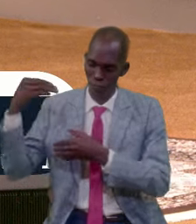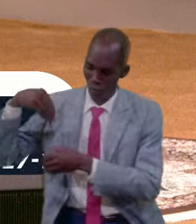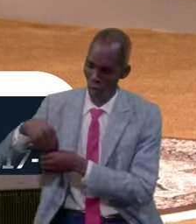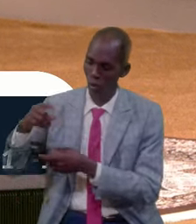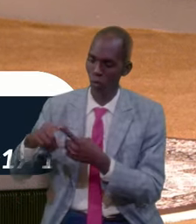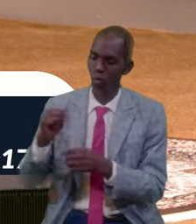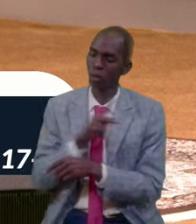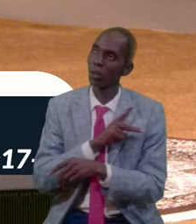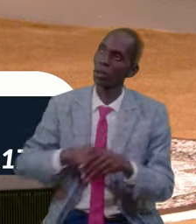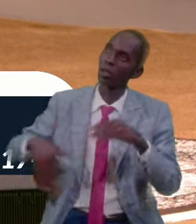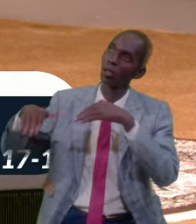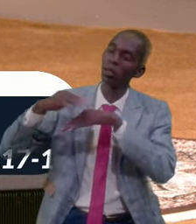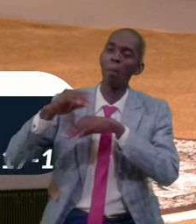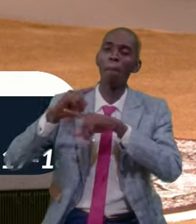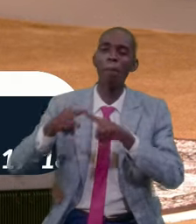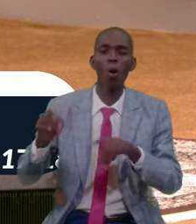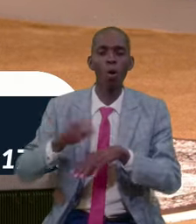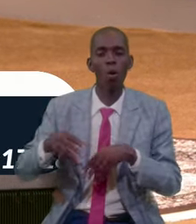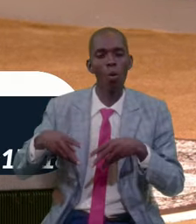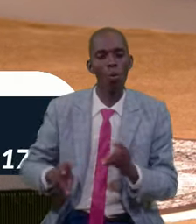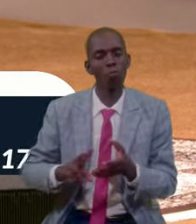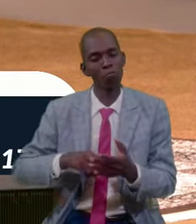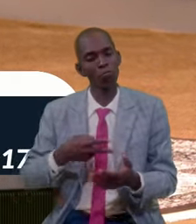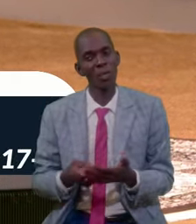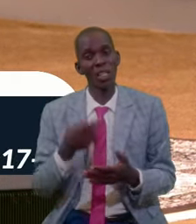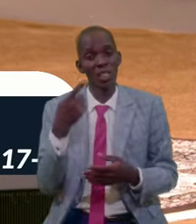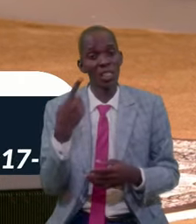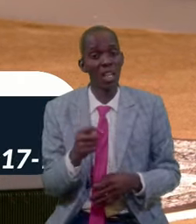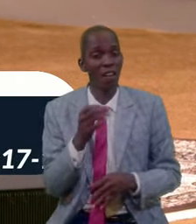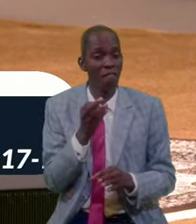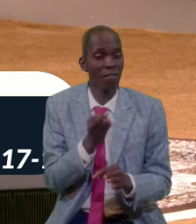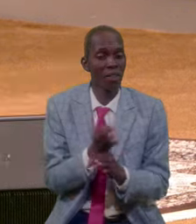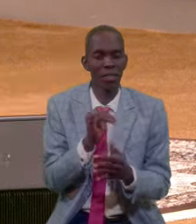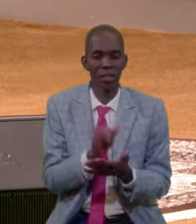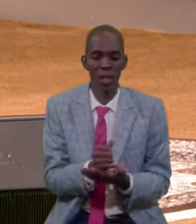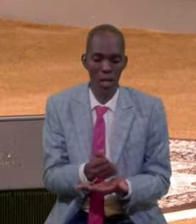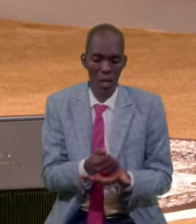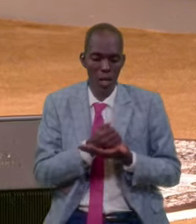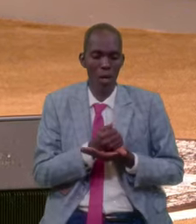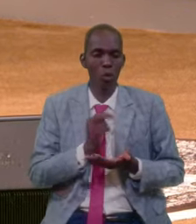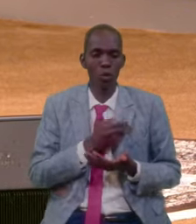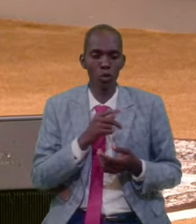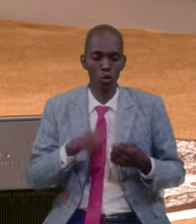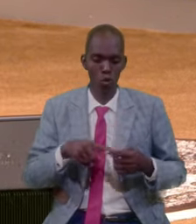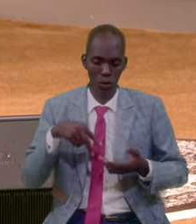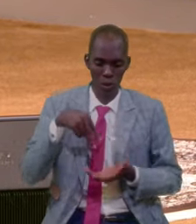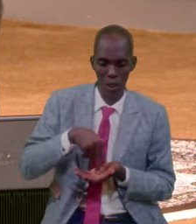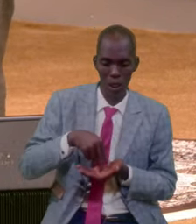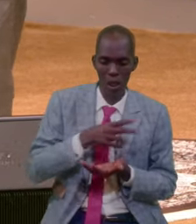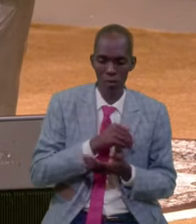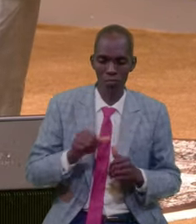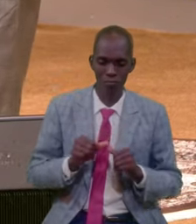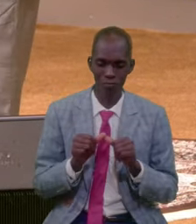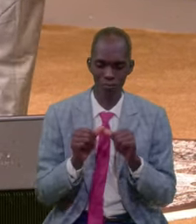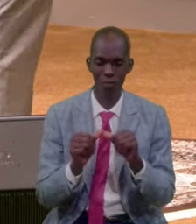during in the way. The faith that makes us to stand and stay in the way. They didn't have